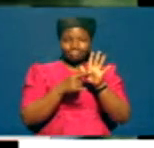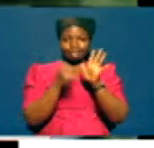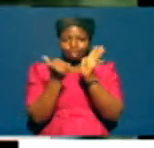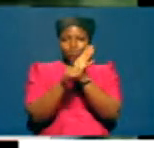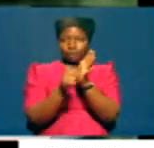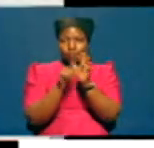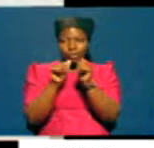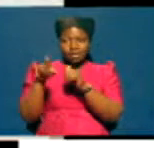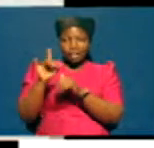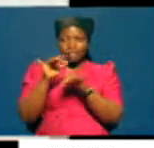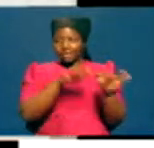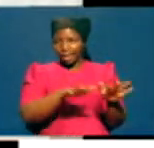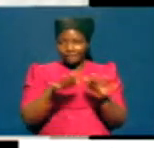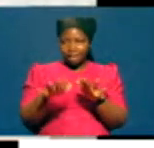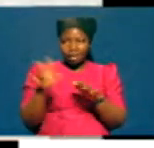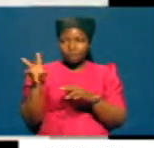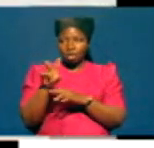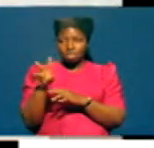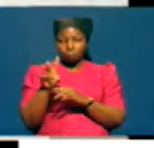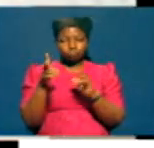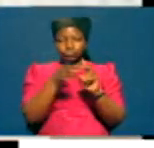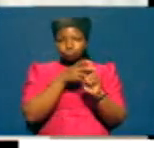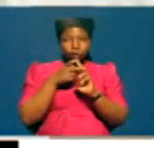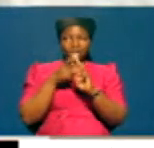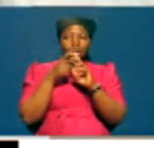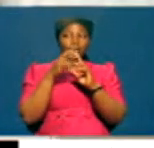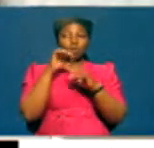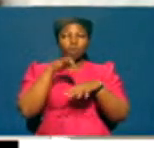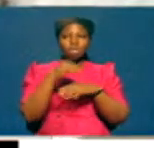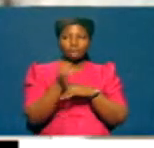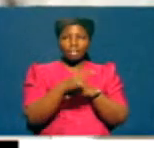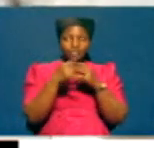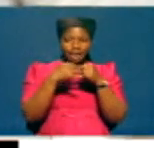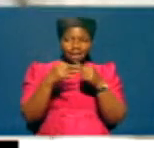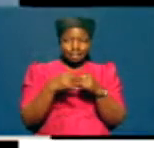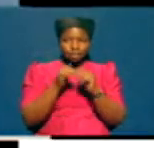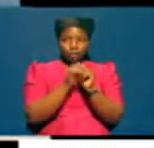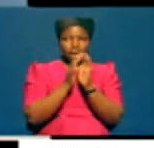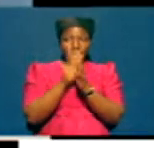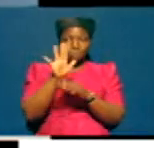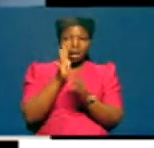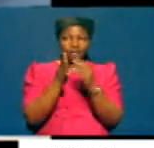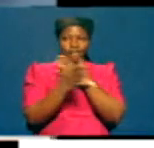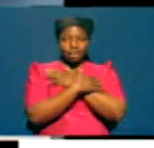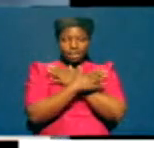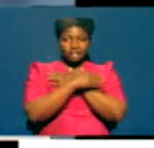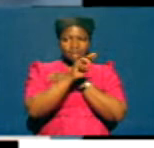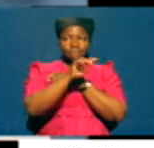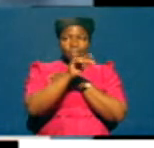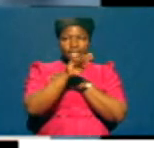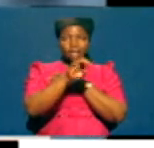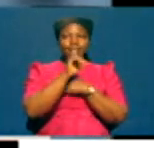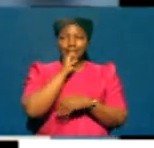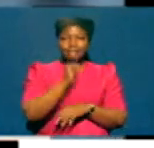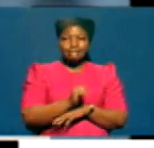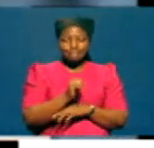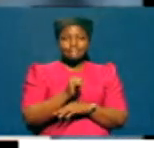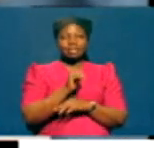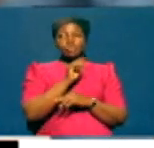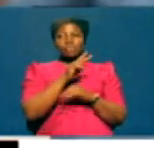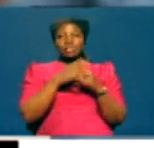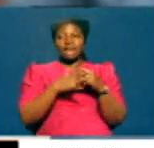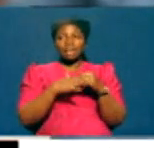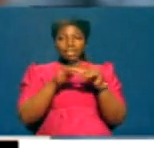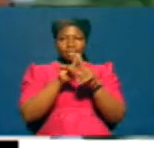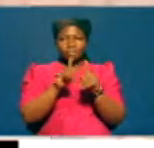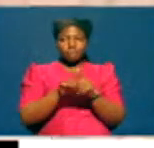on the 8th of August alongside their two friends, Mike Onduso, aged 29 years, and Nicholas Chengo, aged 28 years, on suspicion